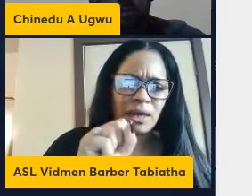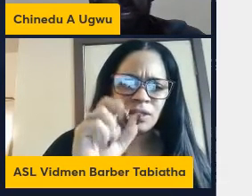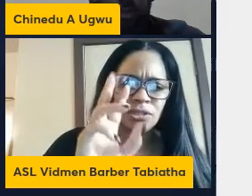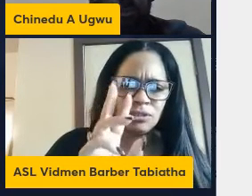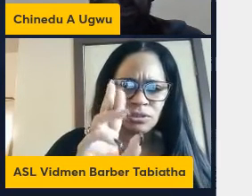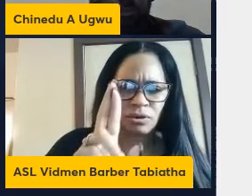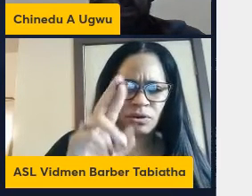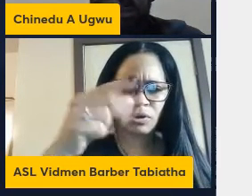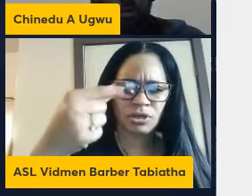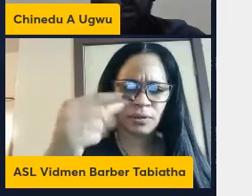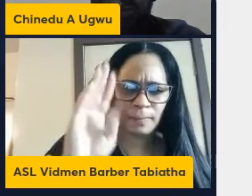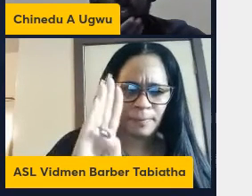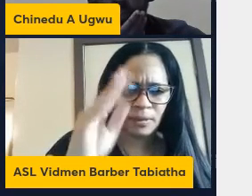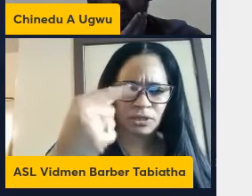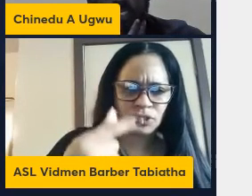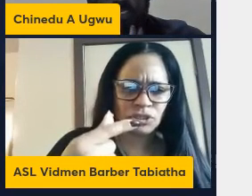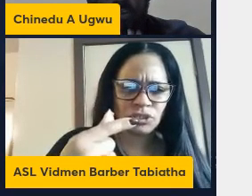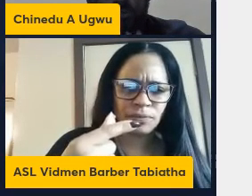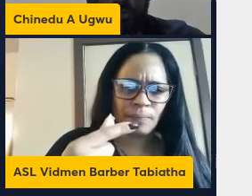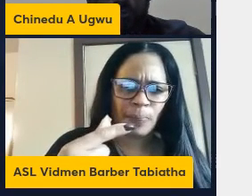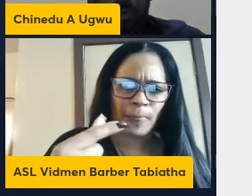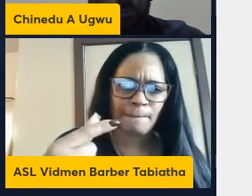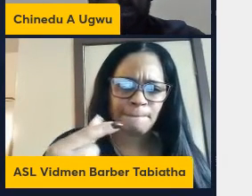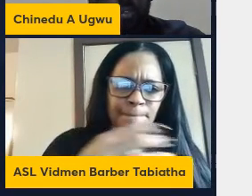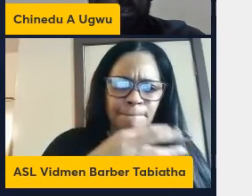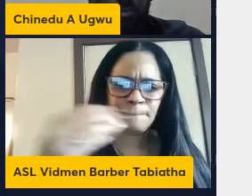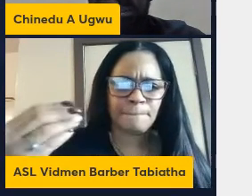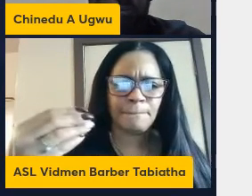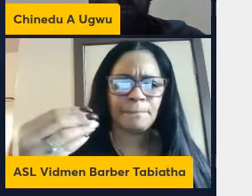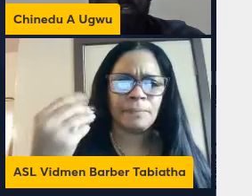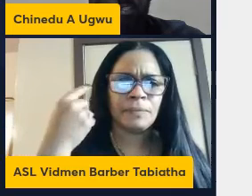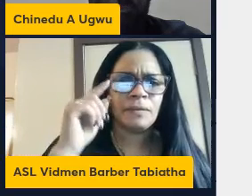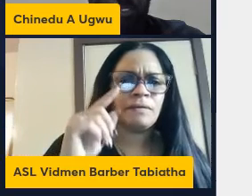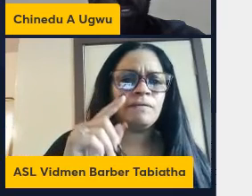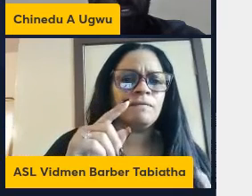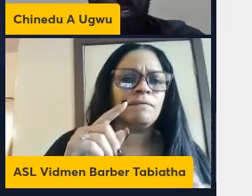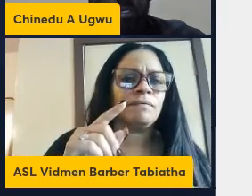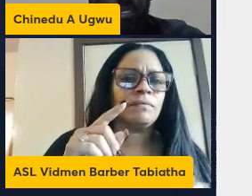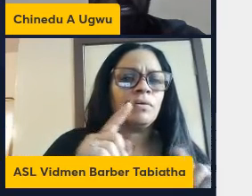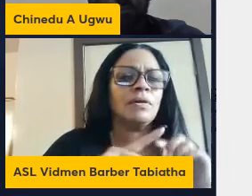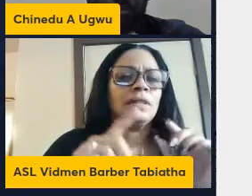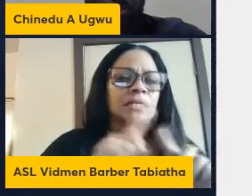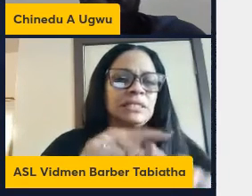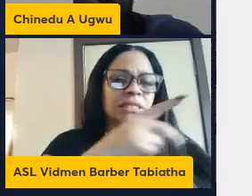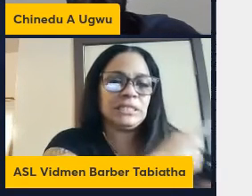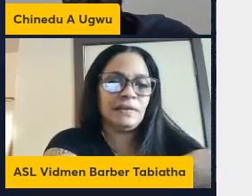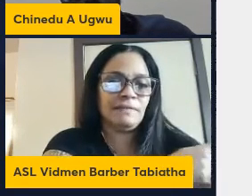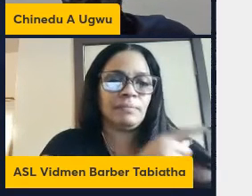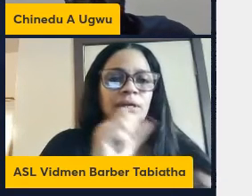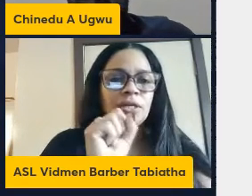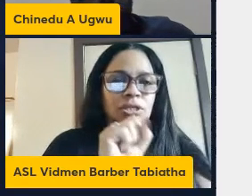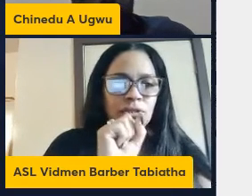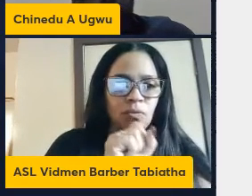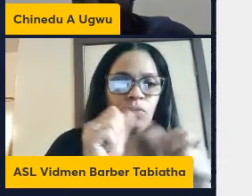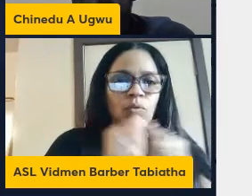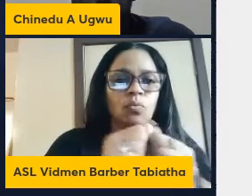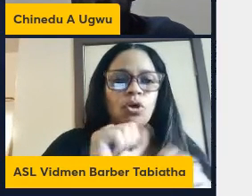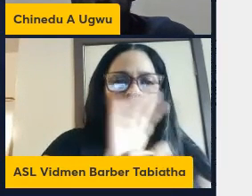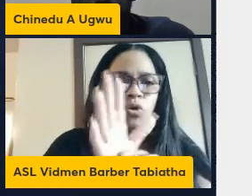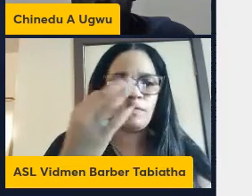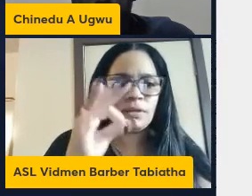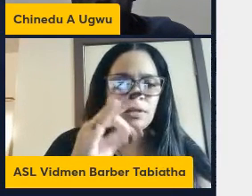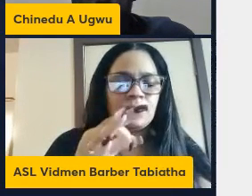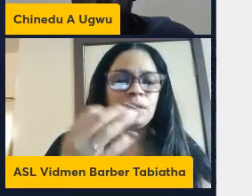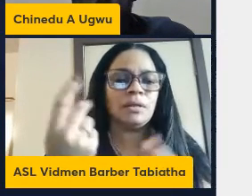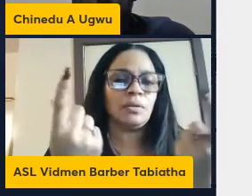of SARS-CoV-2 from some of the convalescent patients and different waves of SARS-CoV-2. And the